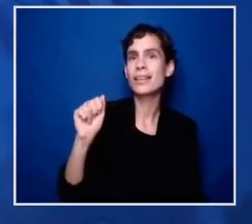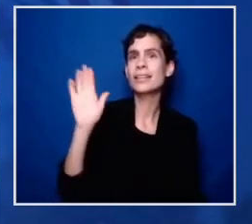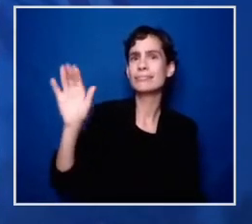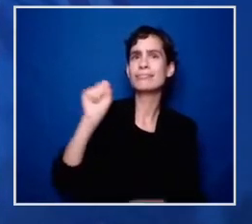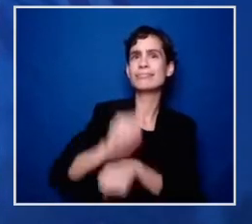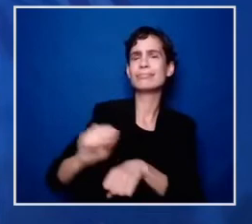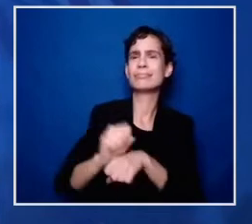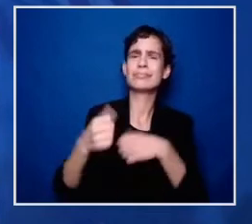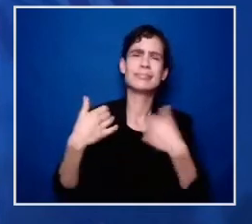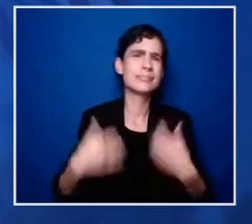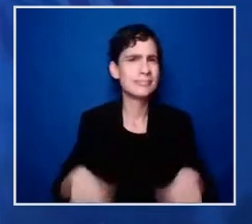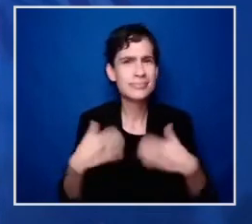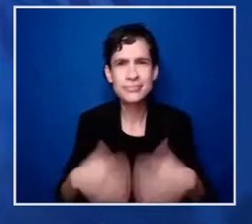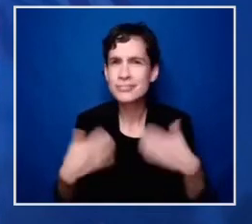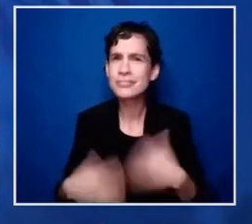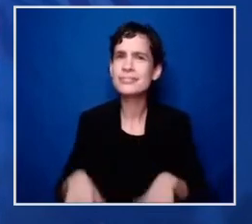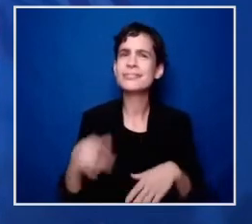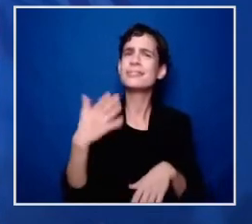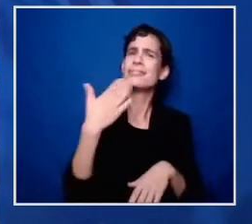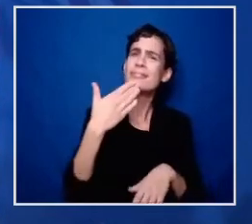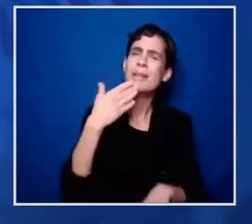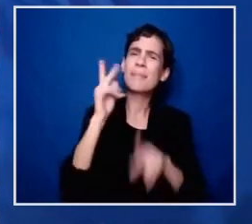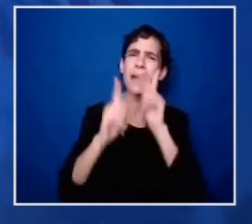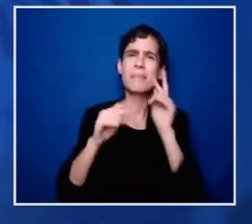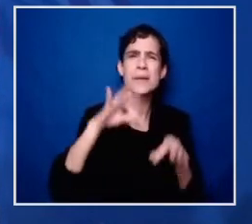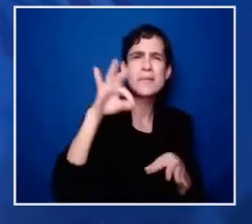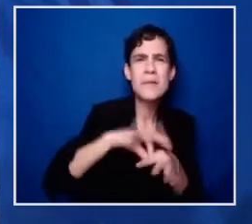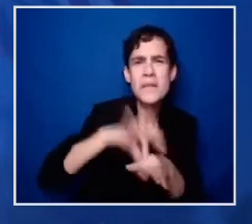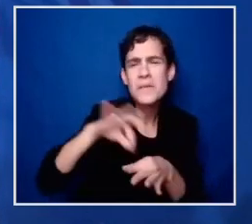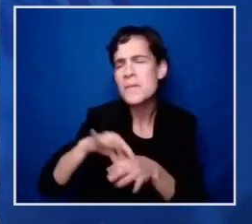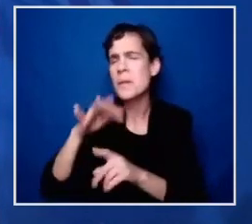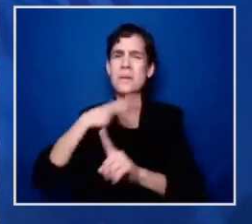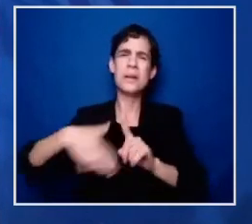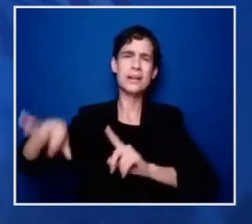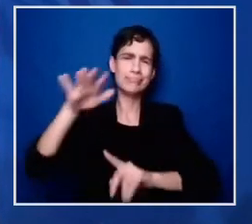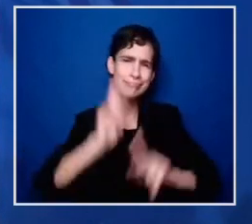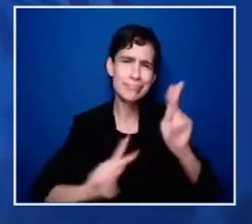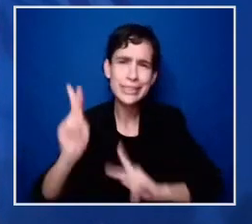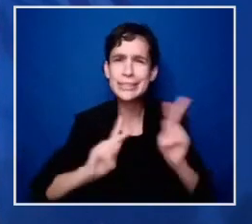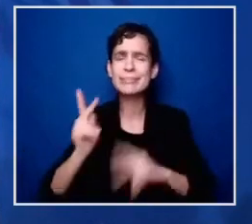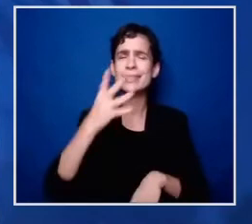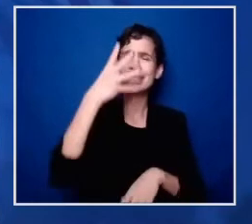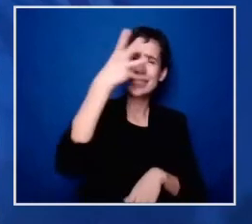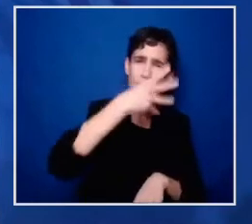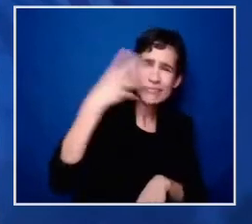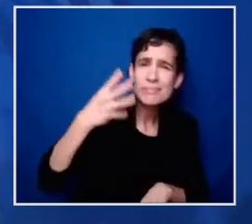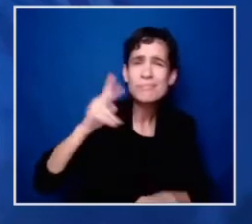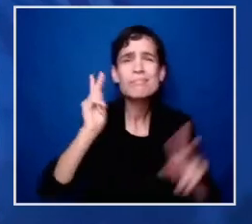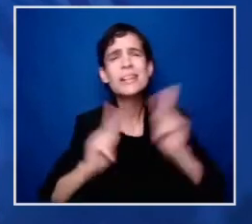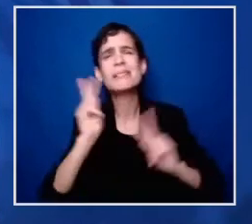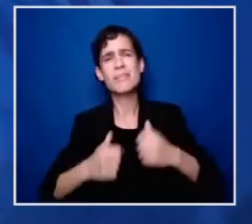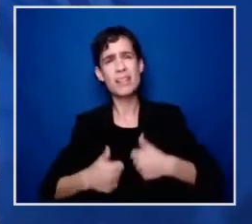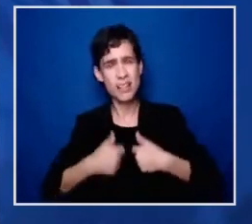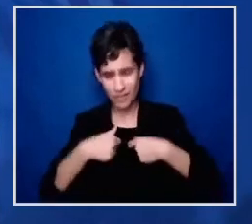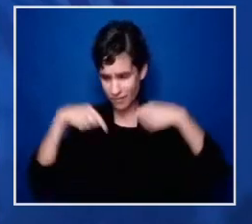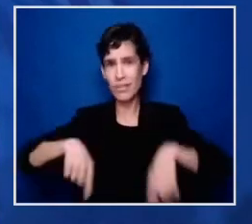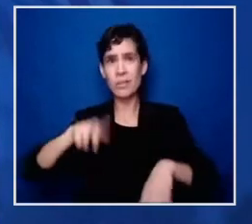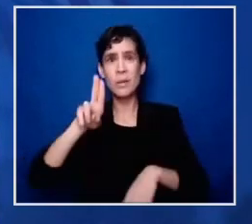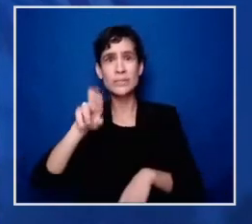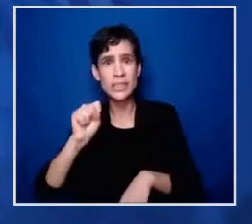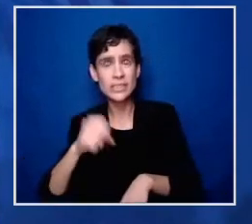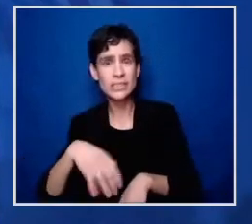medio ambiente, por la justicia para los migrantes en los Estados Unidos y por el bienestar total de todo el planeta.